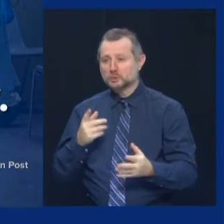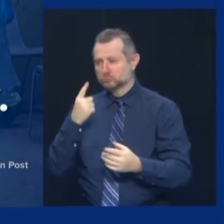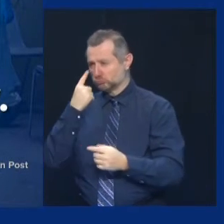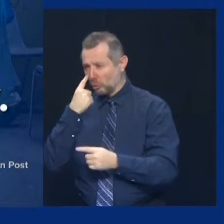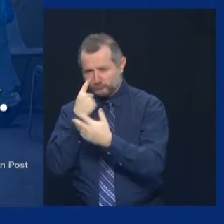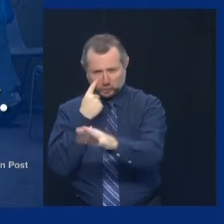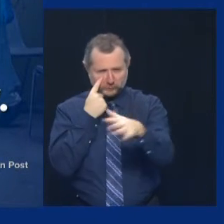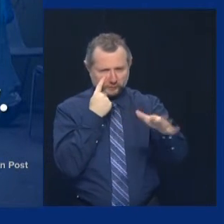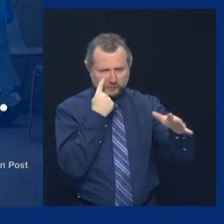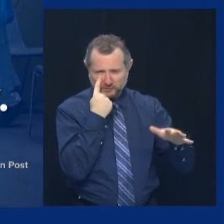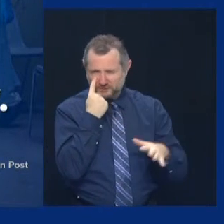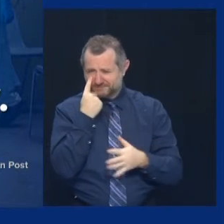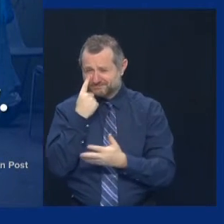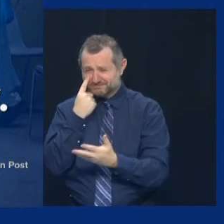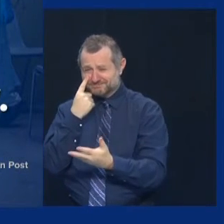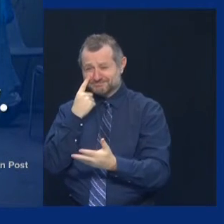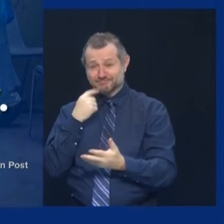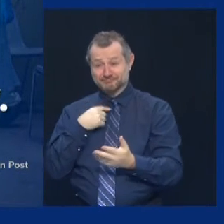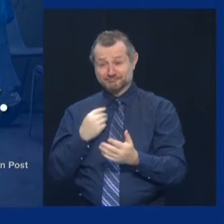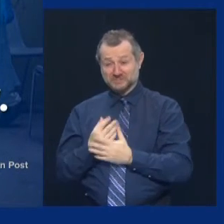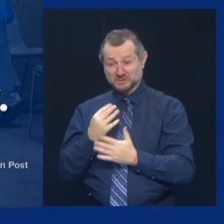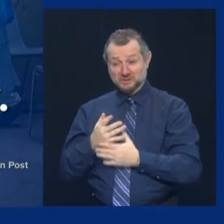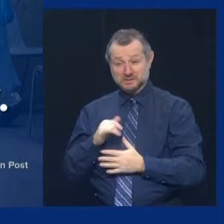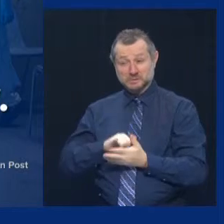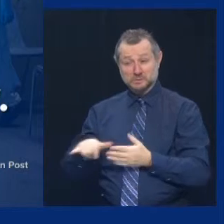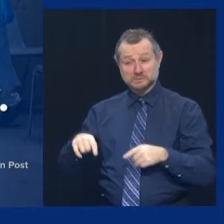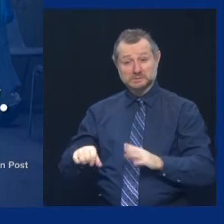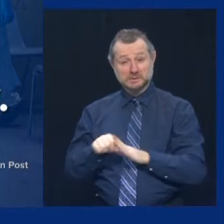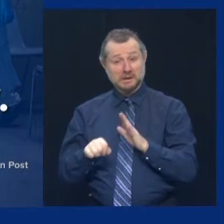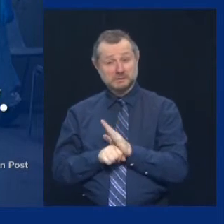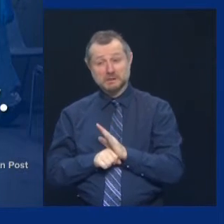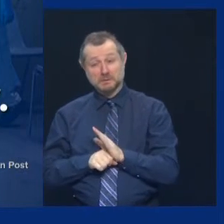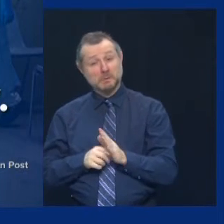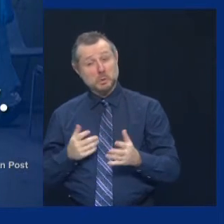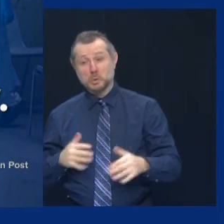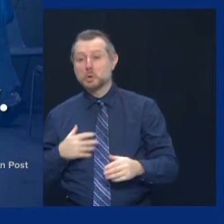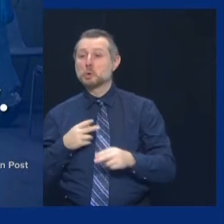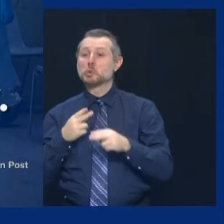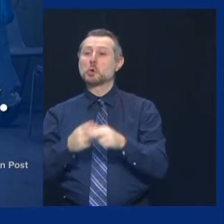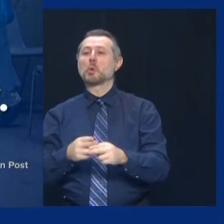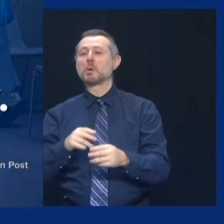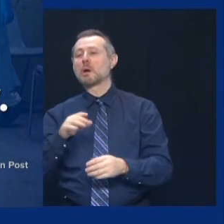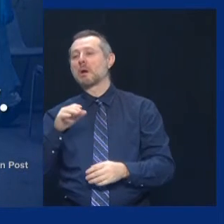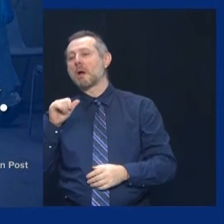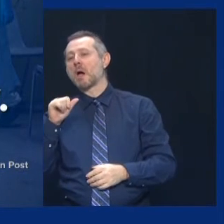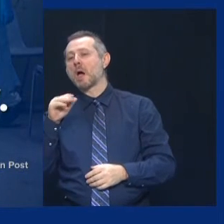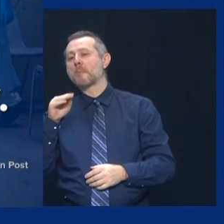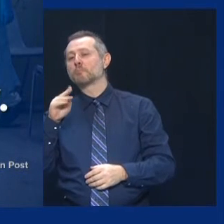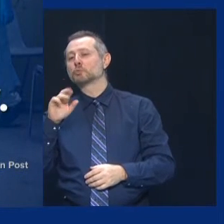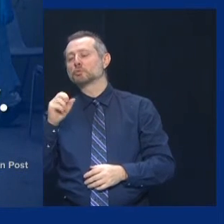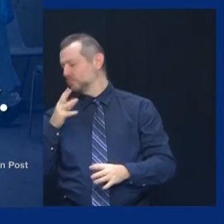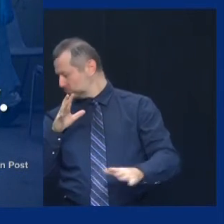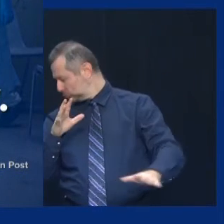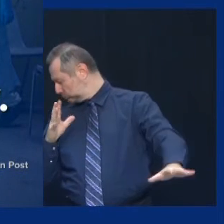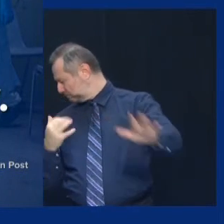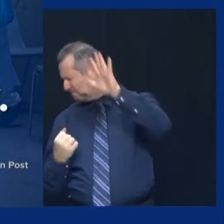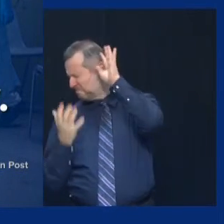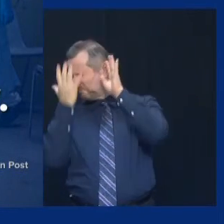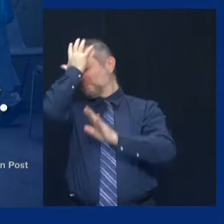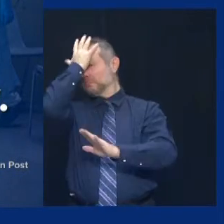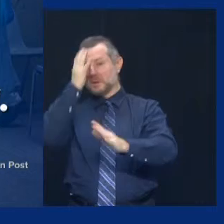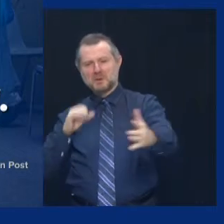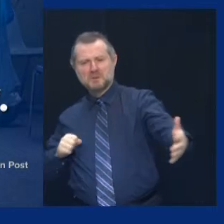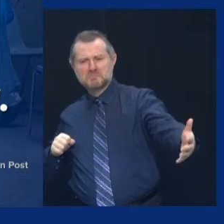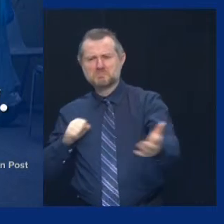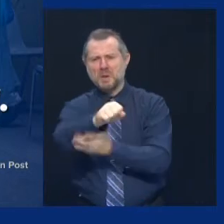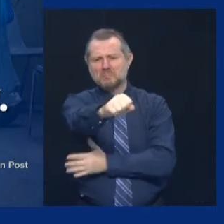spring. This is how we had that New York ambush in the first place. This was, don't